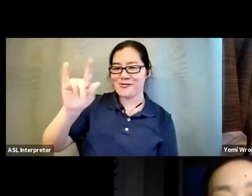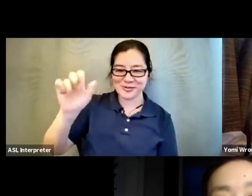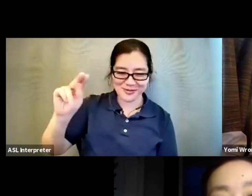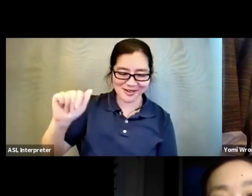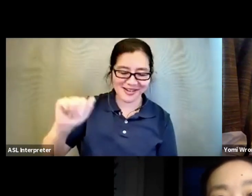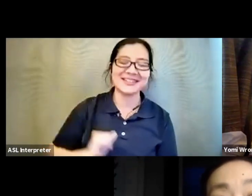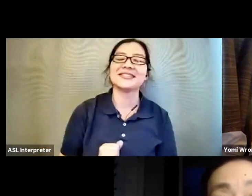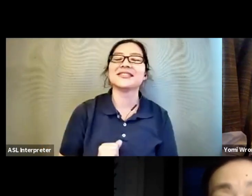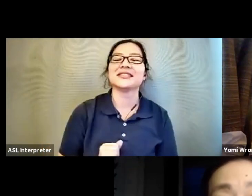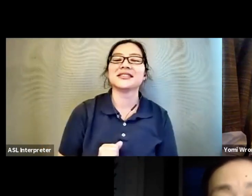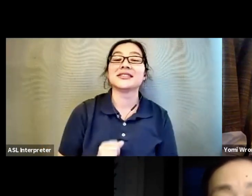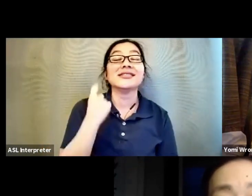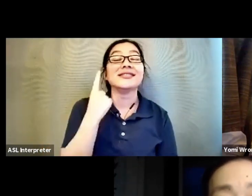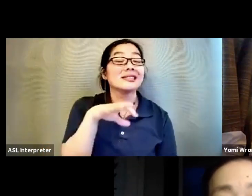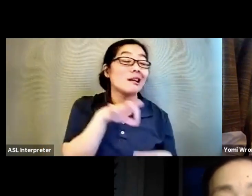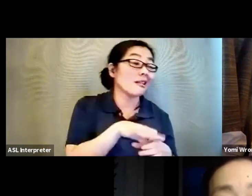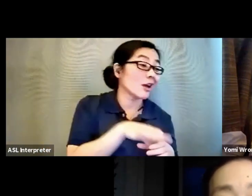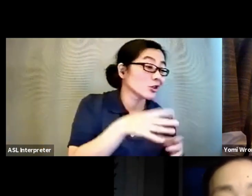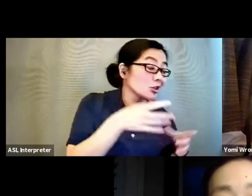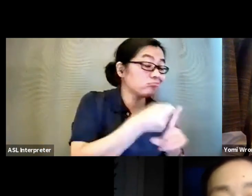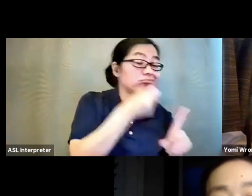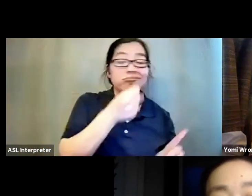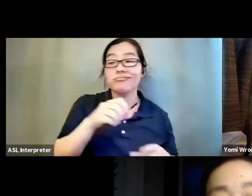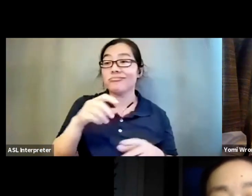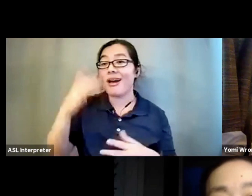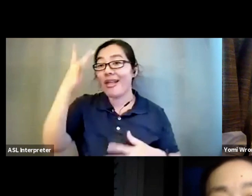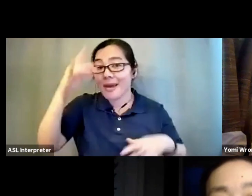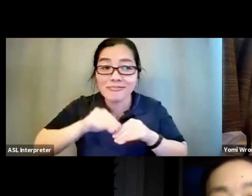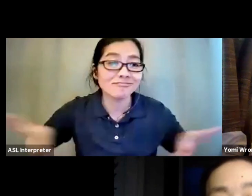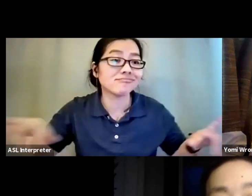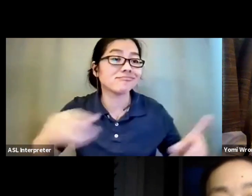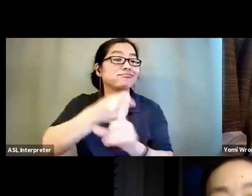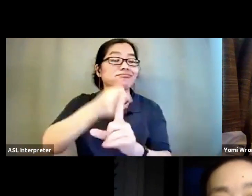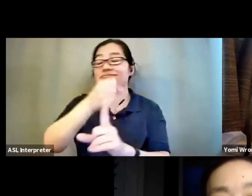You know, between the election, the pandemic, the ongoing climate catastrophes,